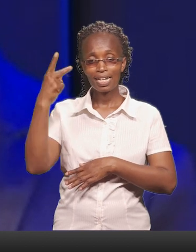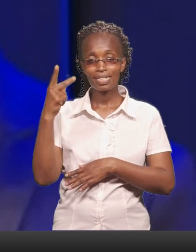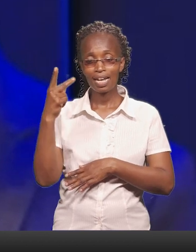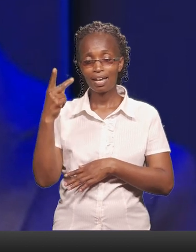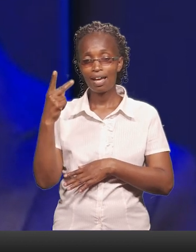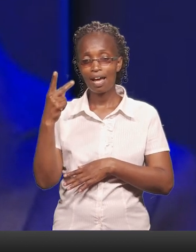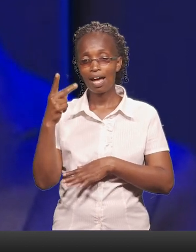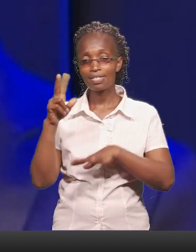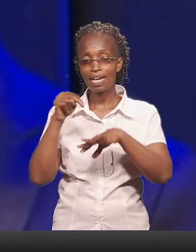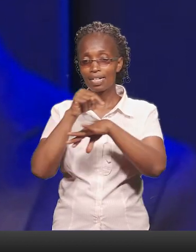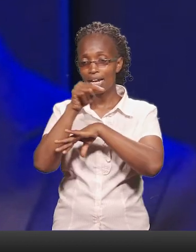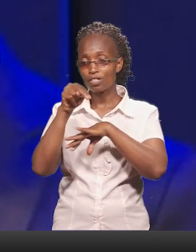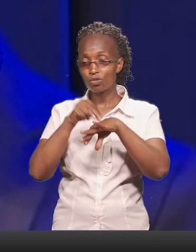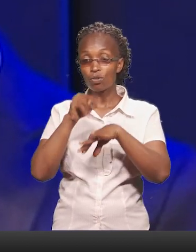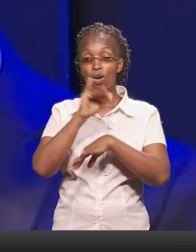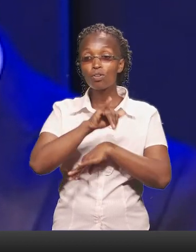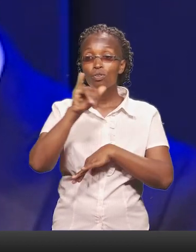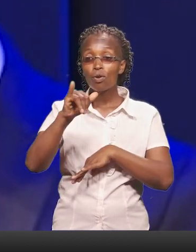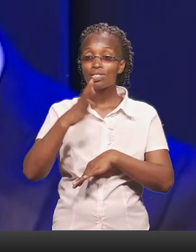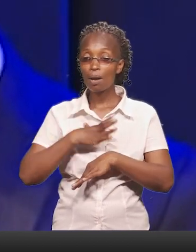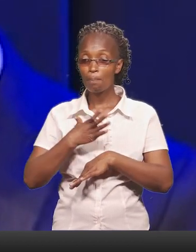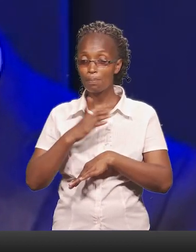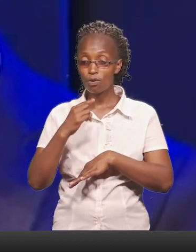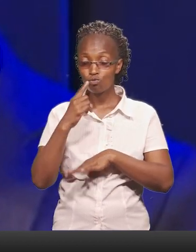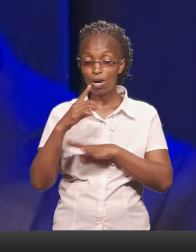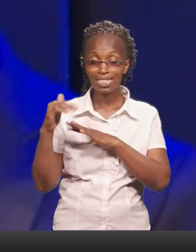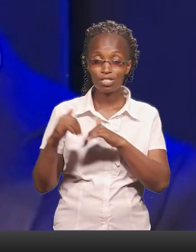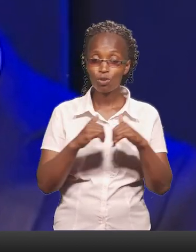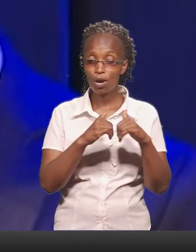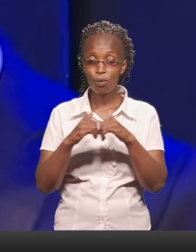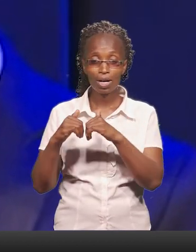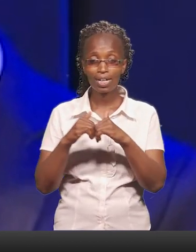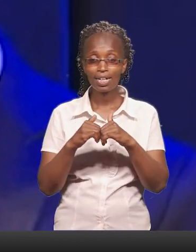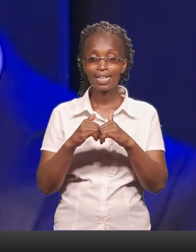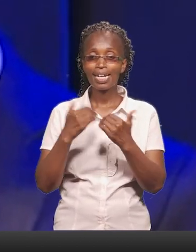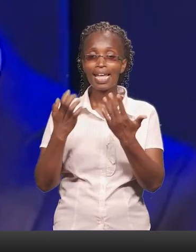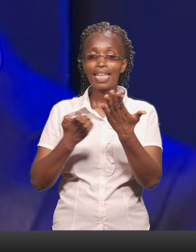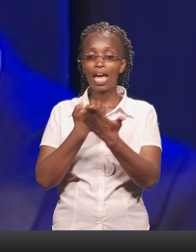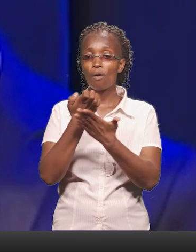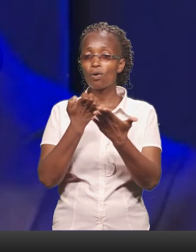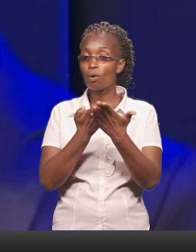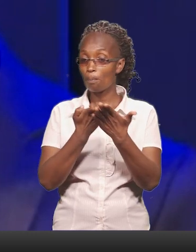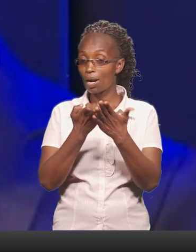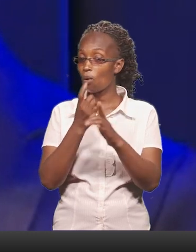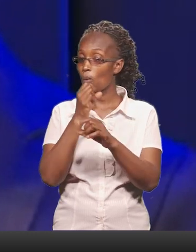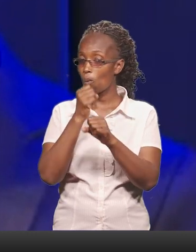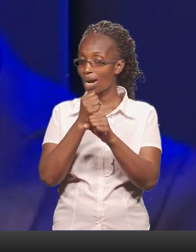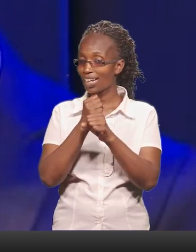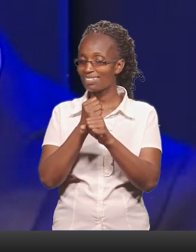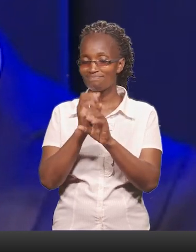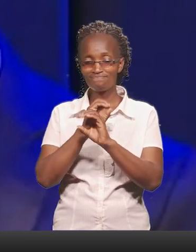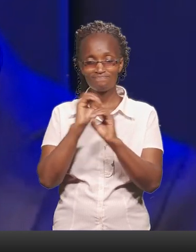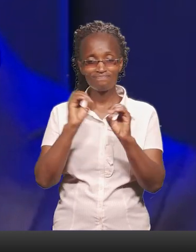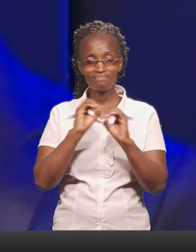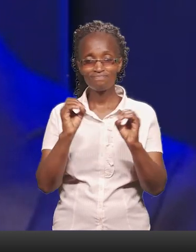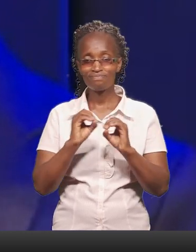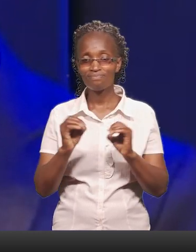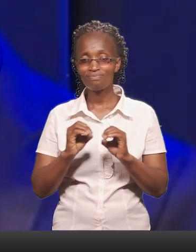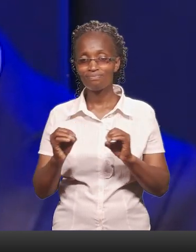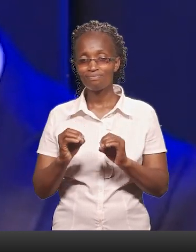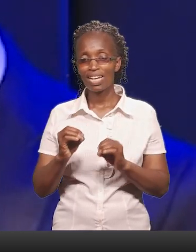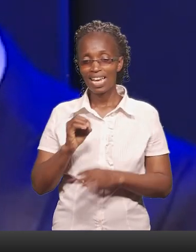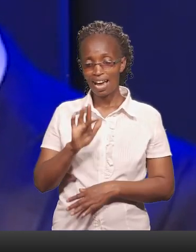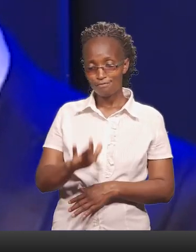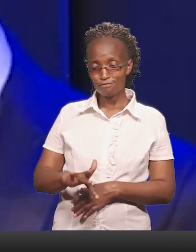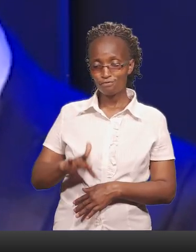of hustlers, those struggling to make ends meet in an economy that isn't always working for them. So it is